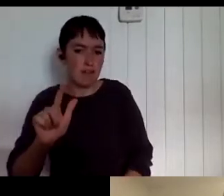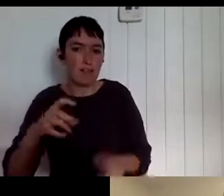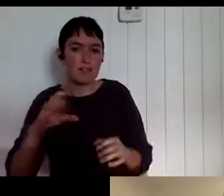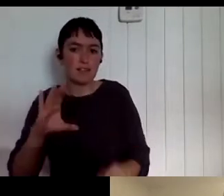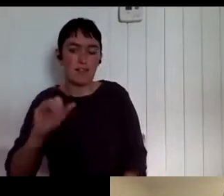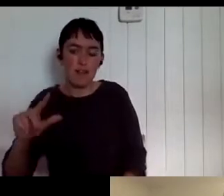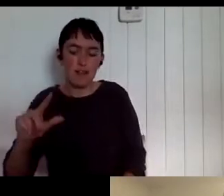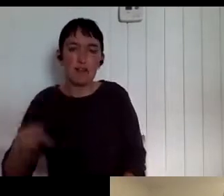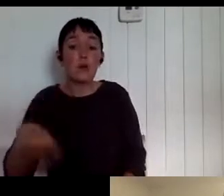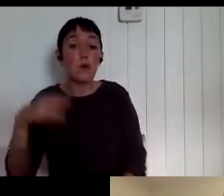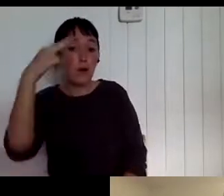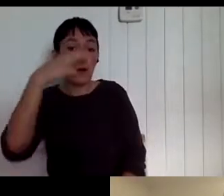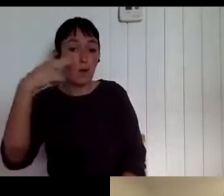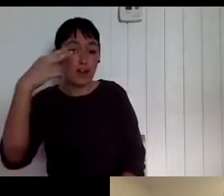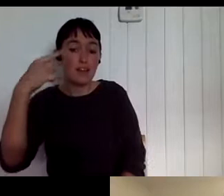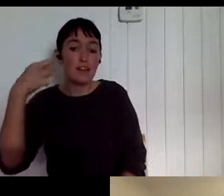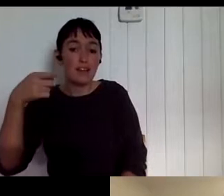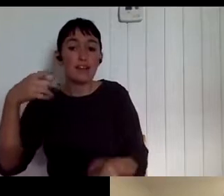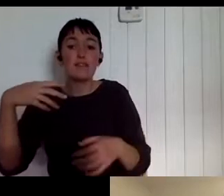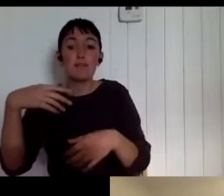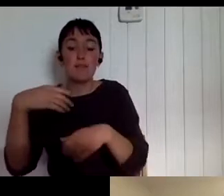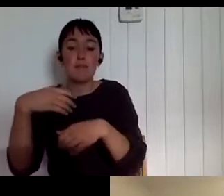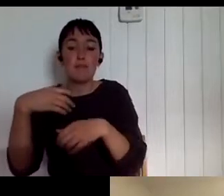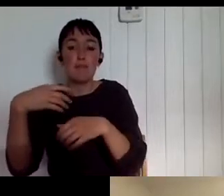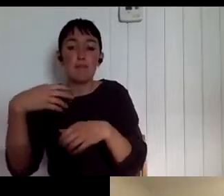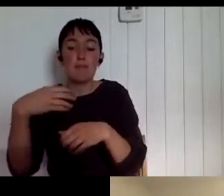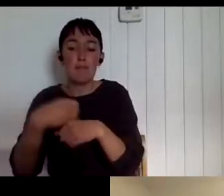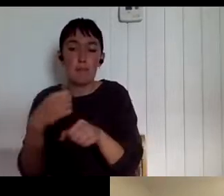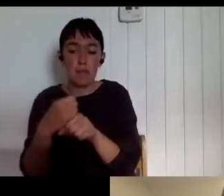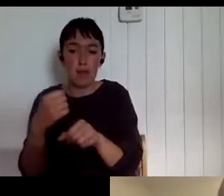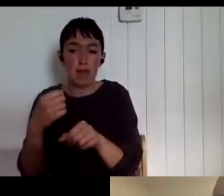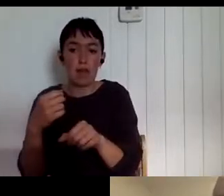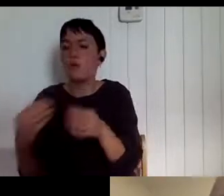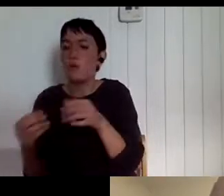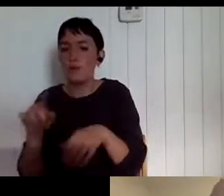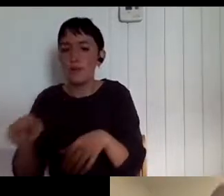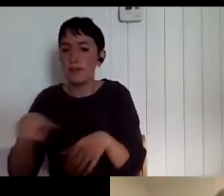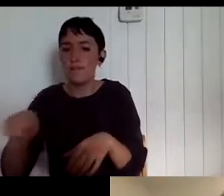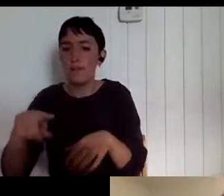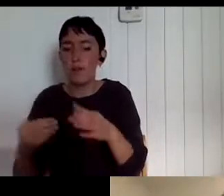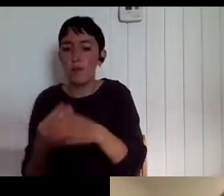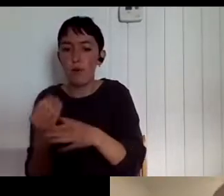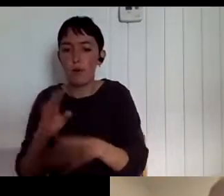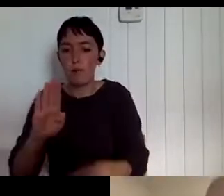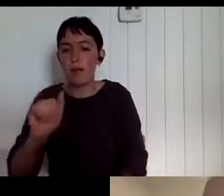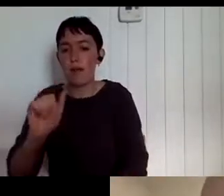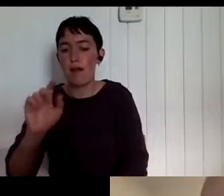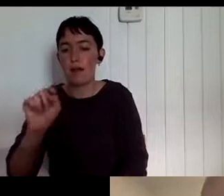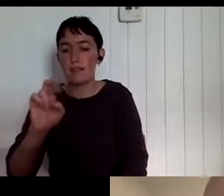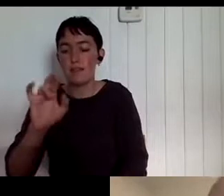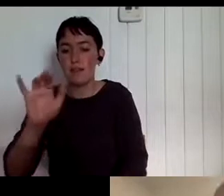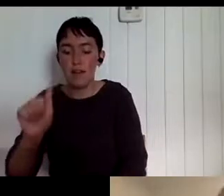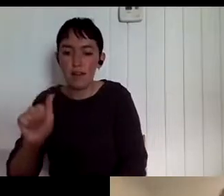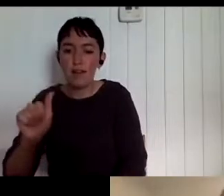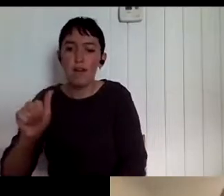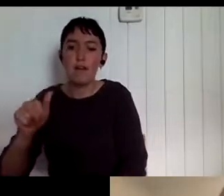bacteria that will make molecules that have electrons. And they'll actually make proteins as well. So